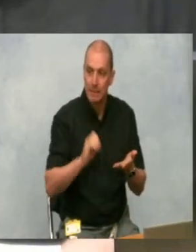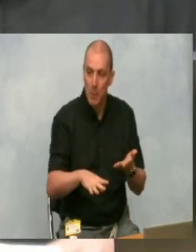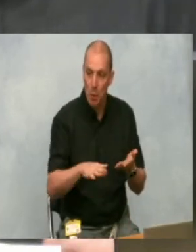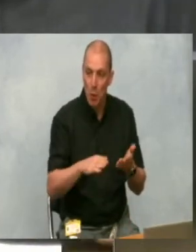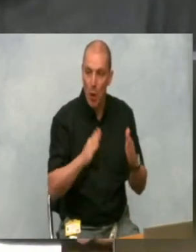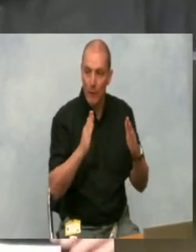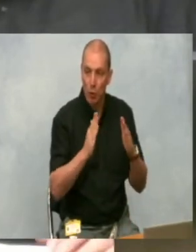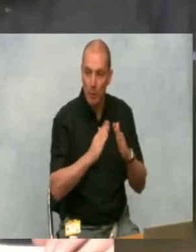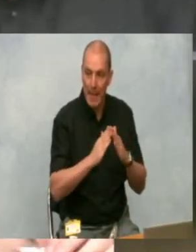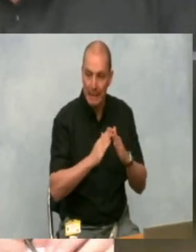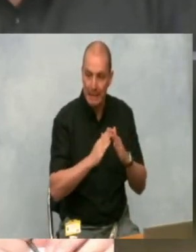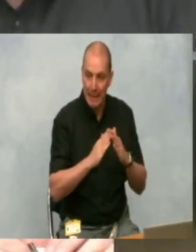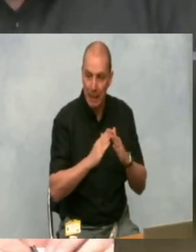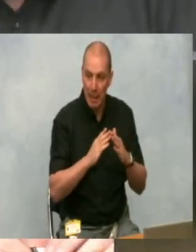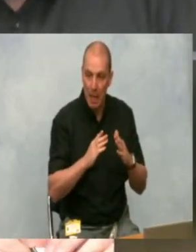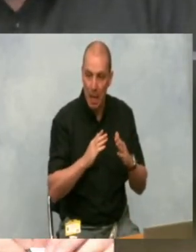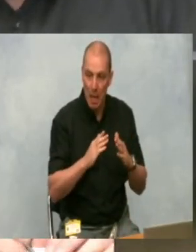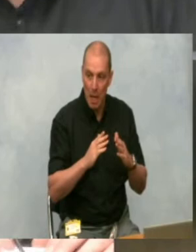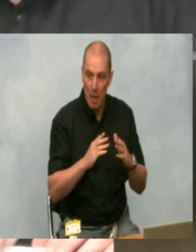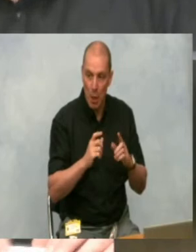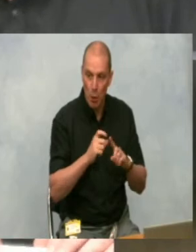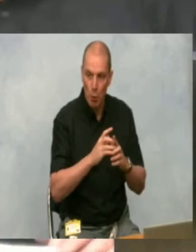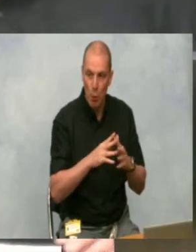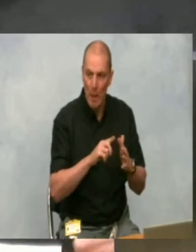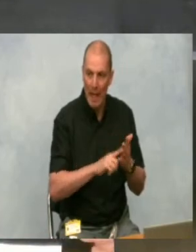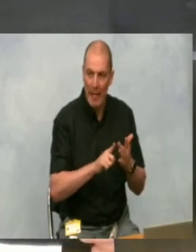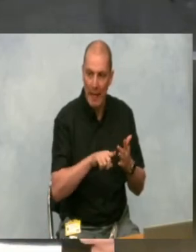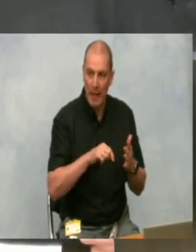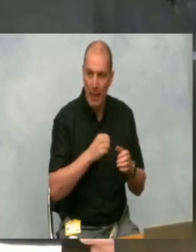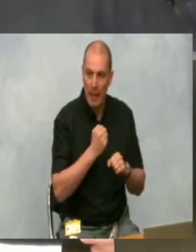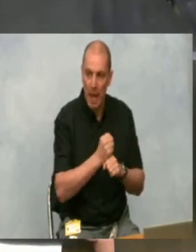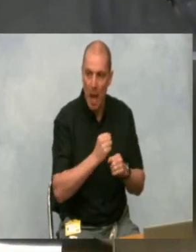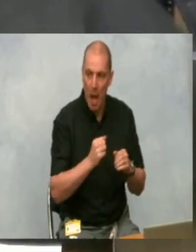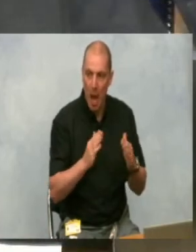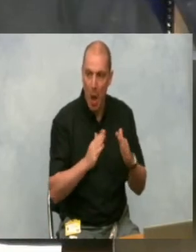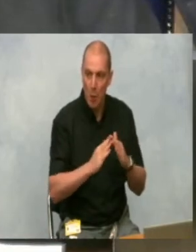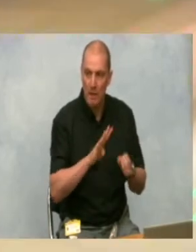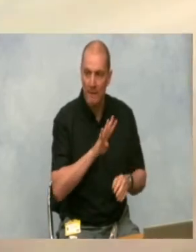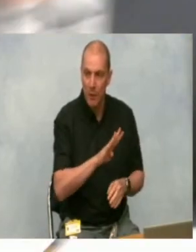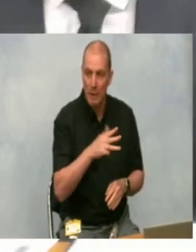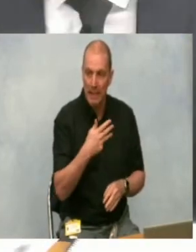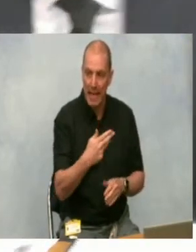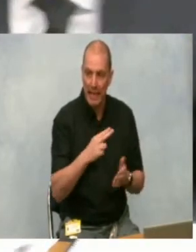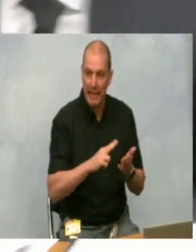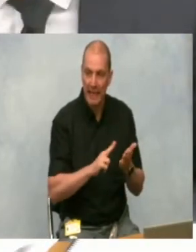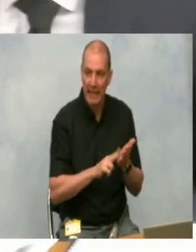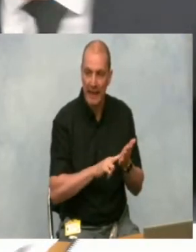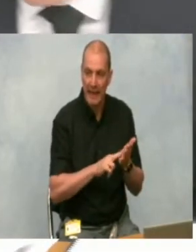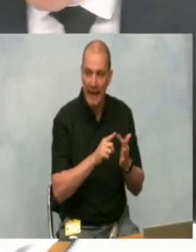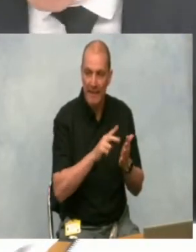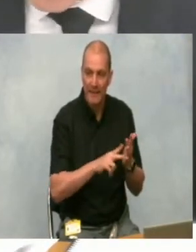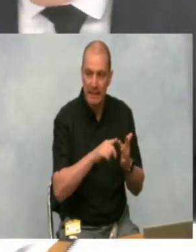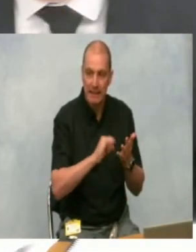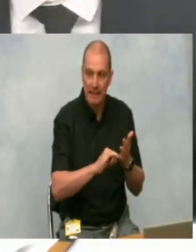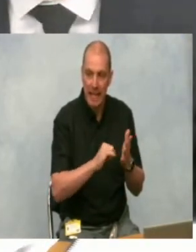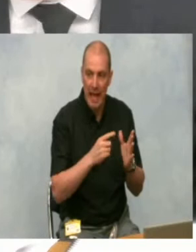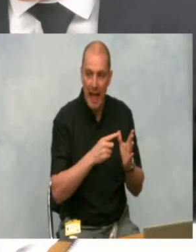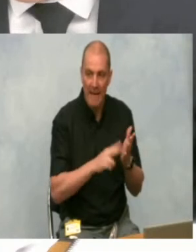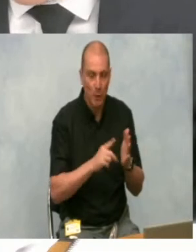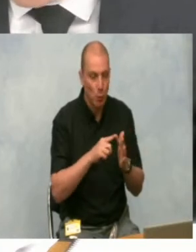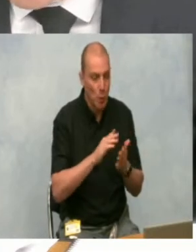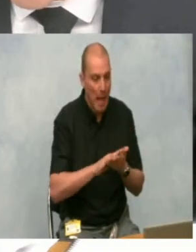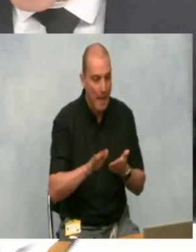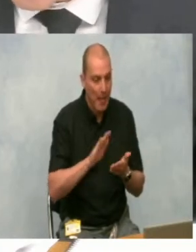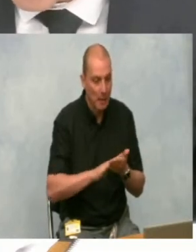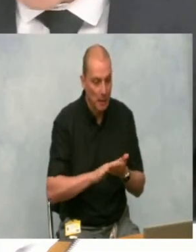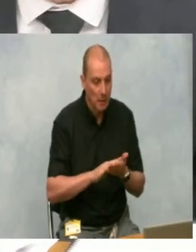ask Jerry McParlin to take us through that report. Jerry? Thank you, Chair. The purpose of this report is to seek approval to